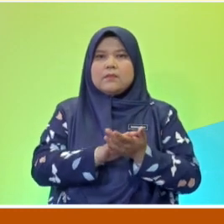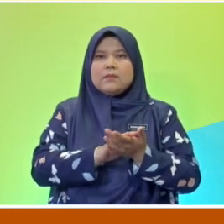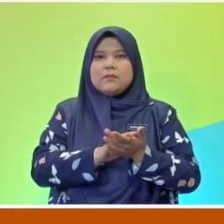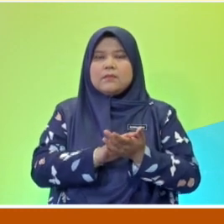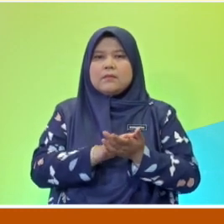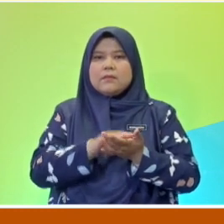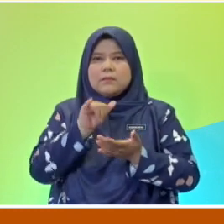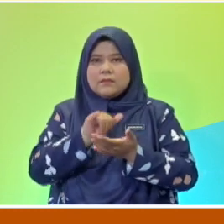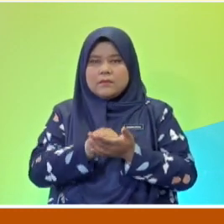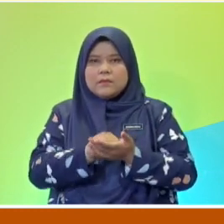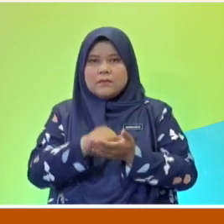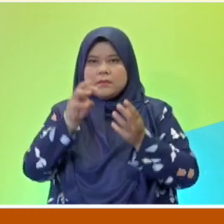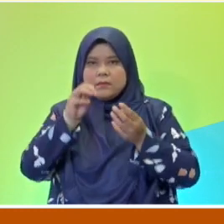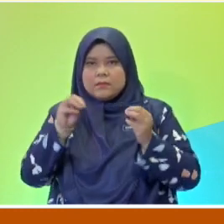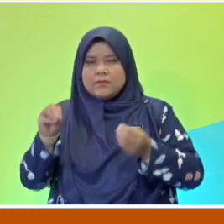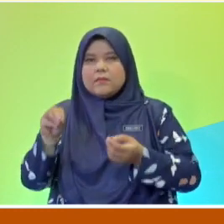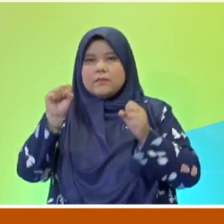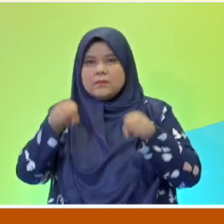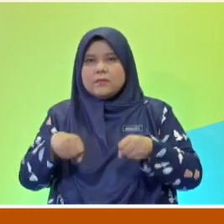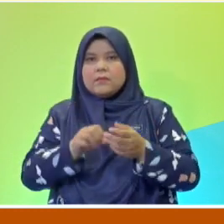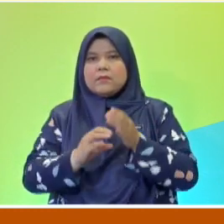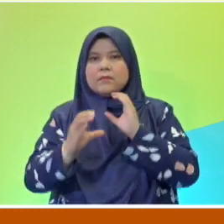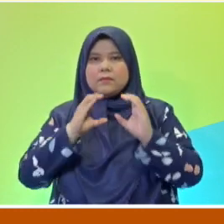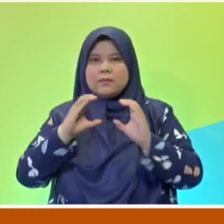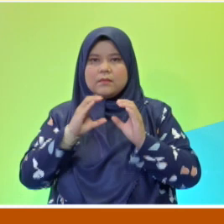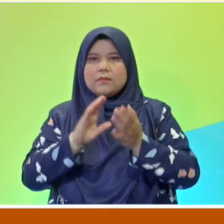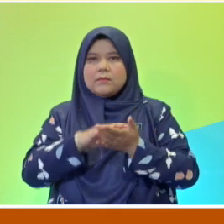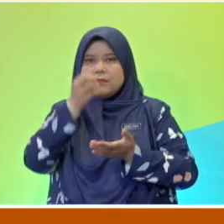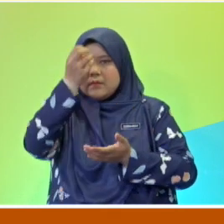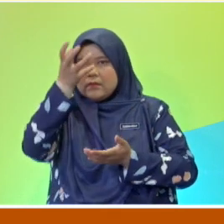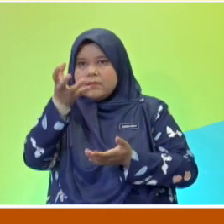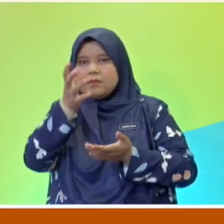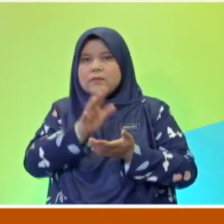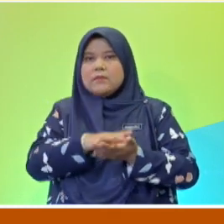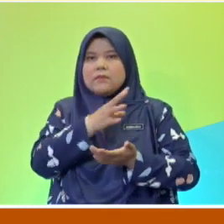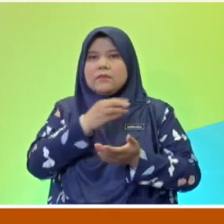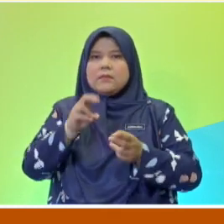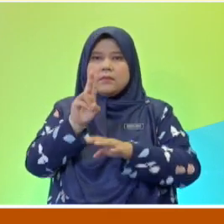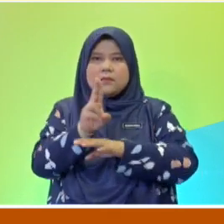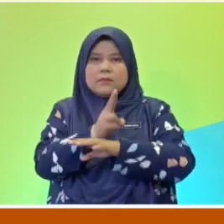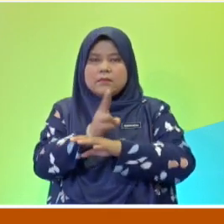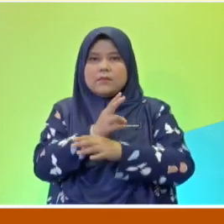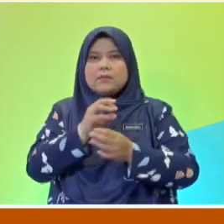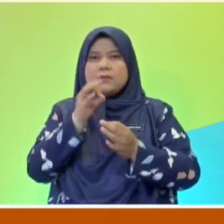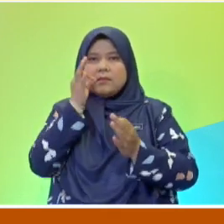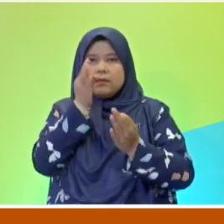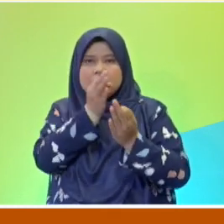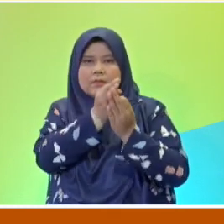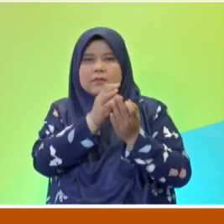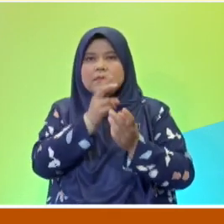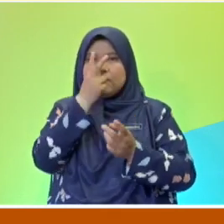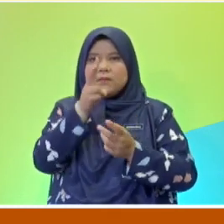that, Chris, the students should be able to communicate information and use strategies to construct